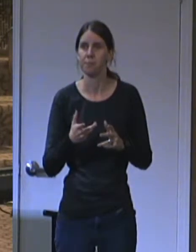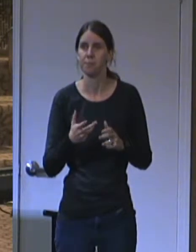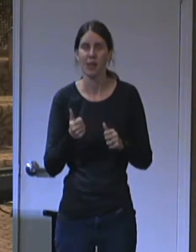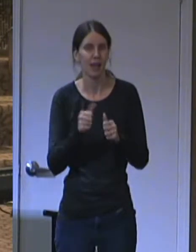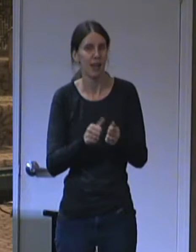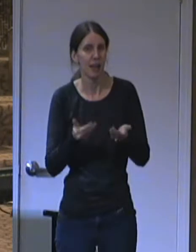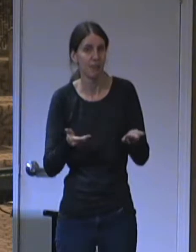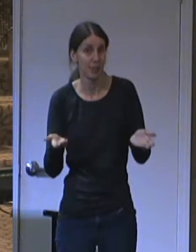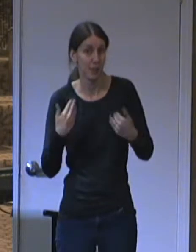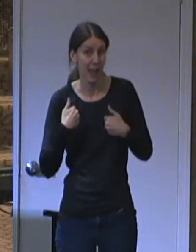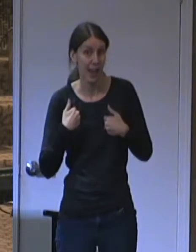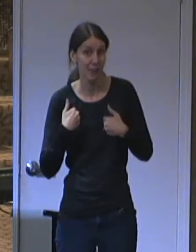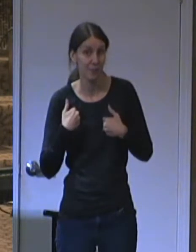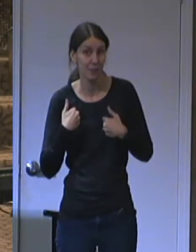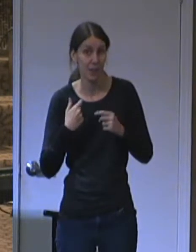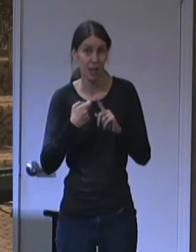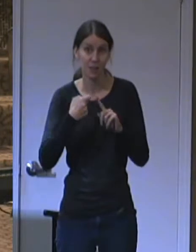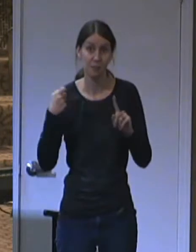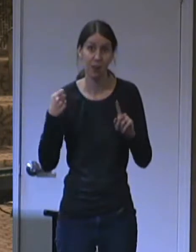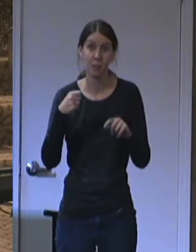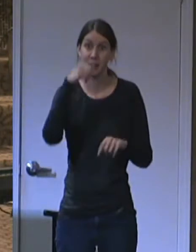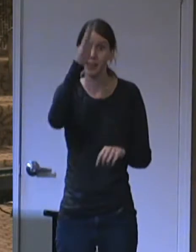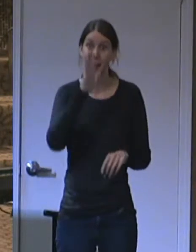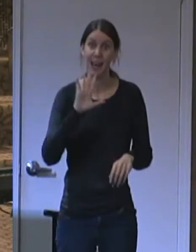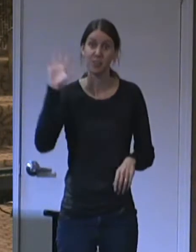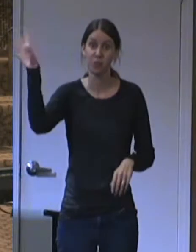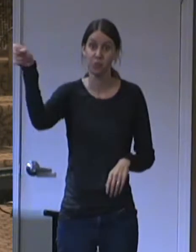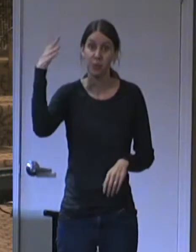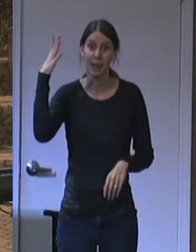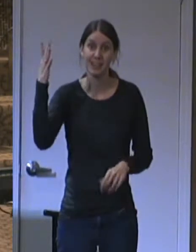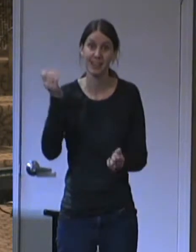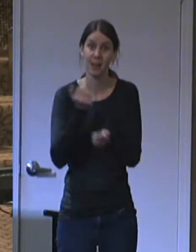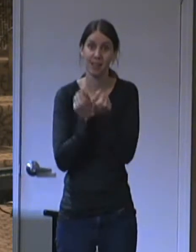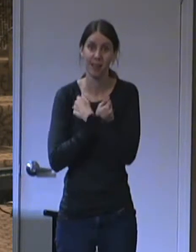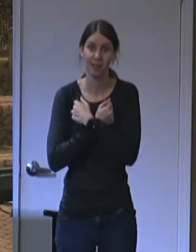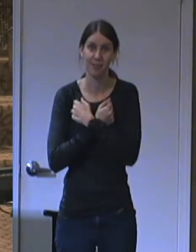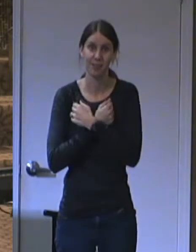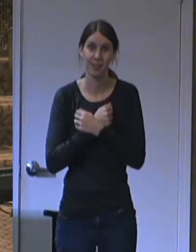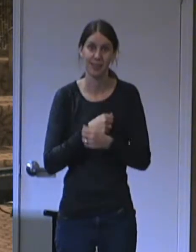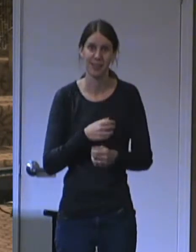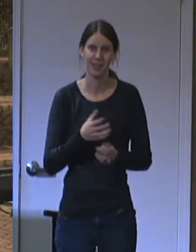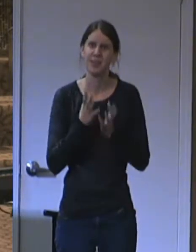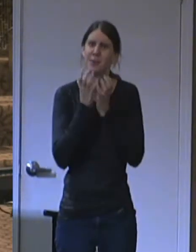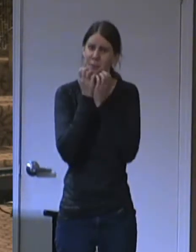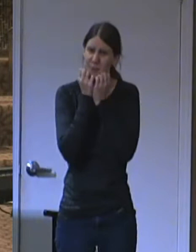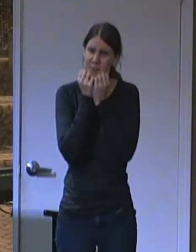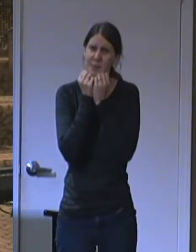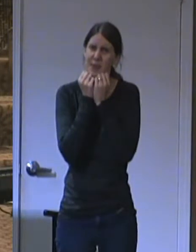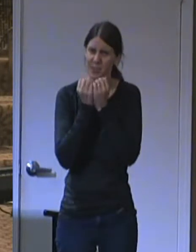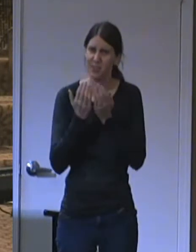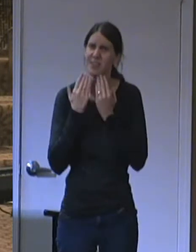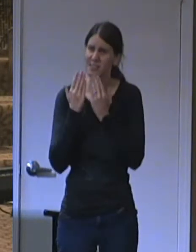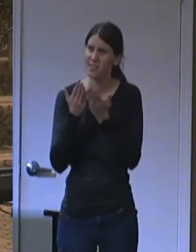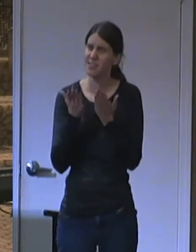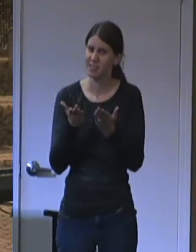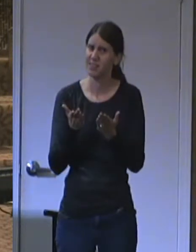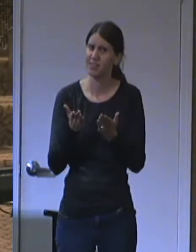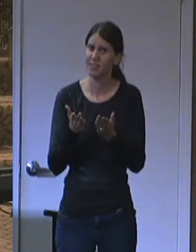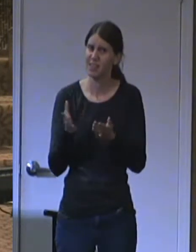that everything that we have is by the grace and love of God, we'll begin to appreciate it more because we didn't earn it.